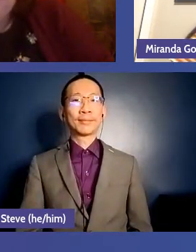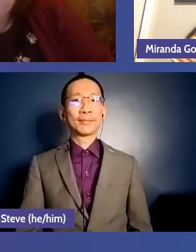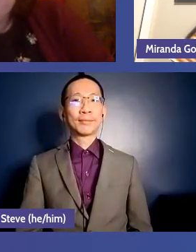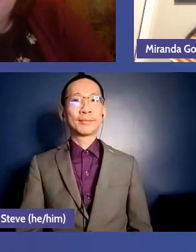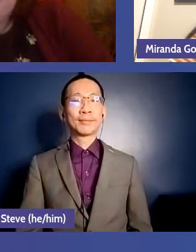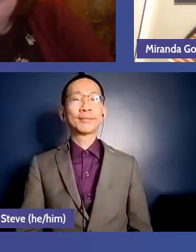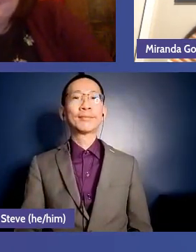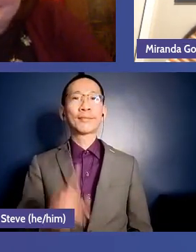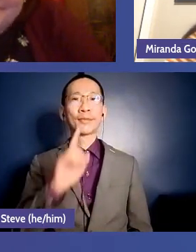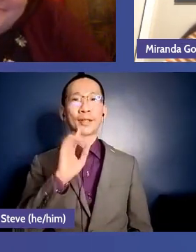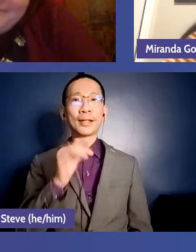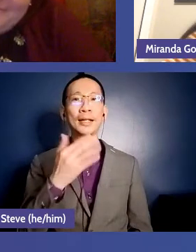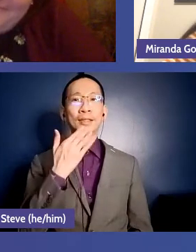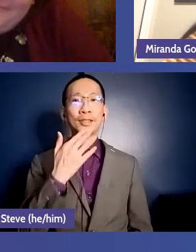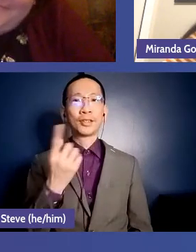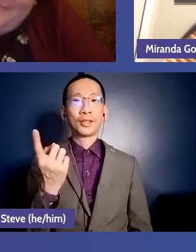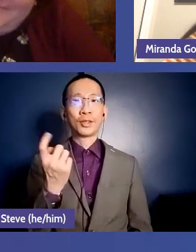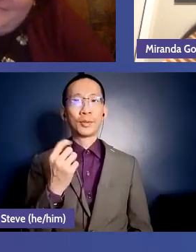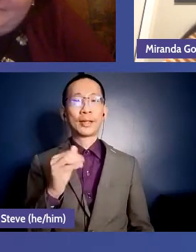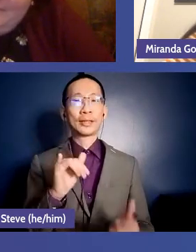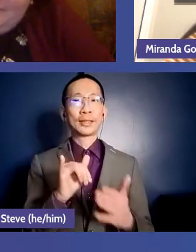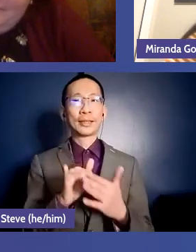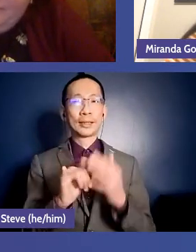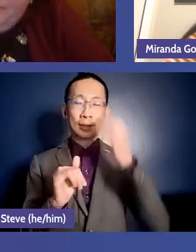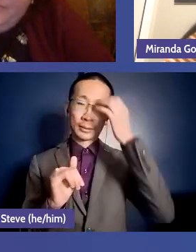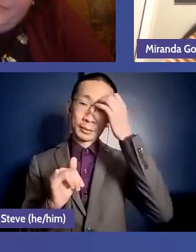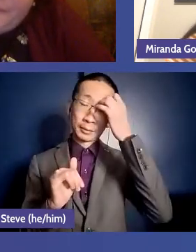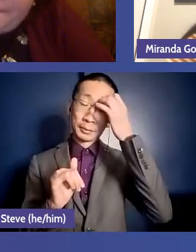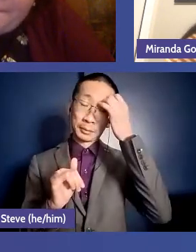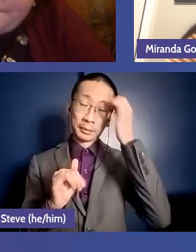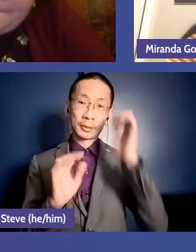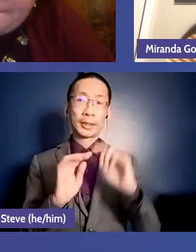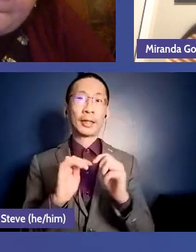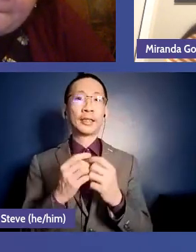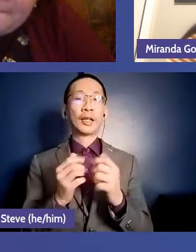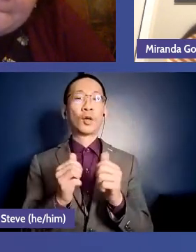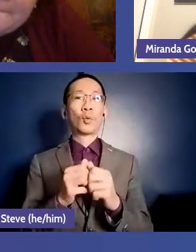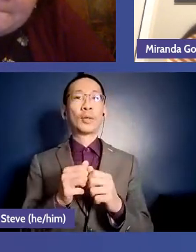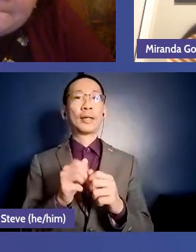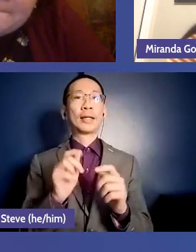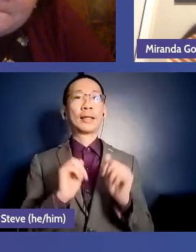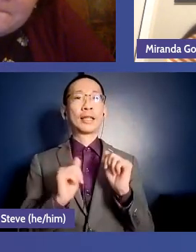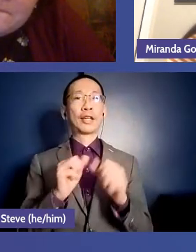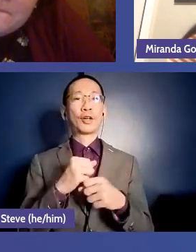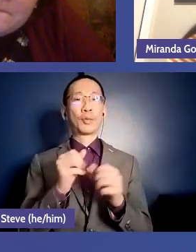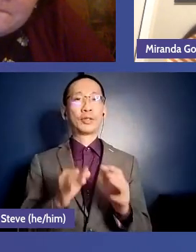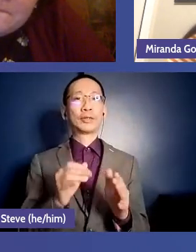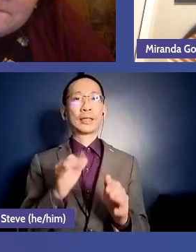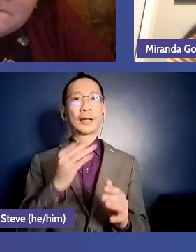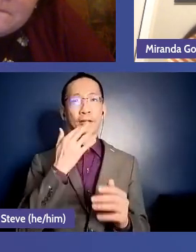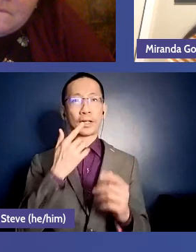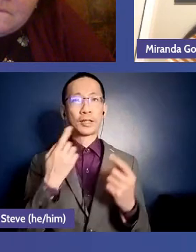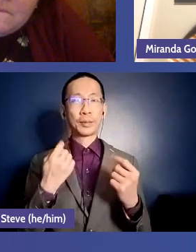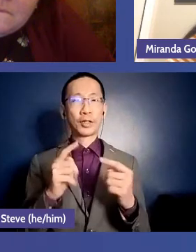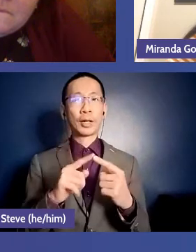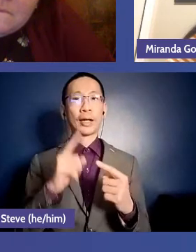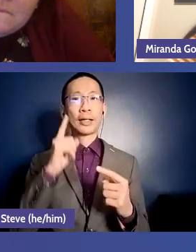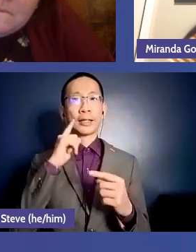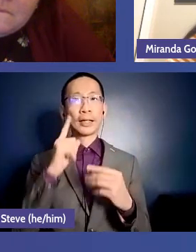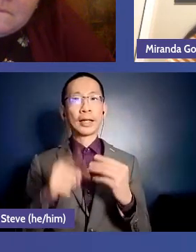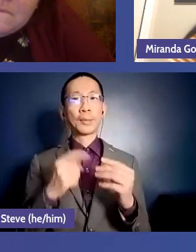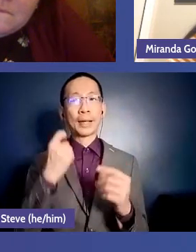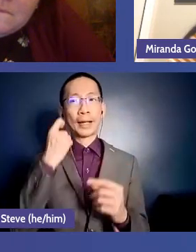It's a good question that our team behind Theater Producers of Color has been trying to think about